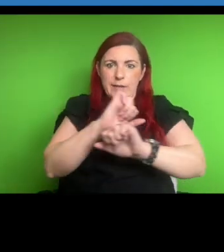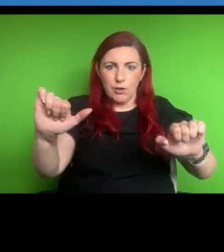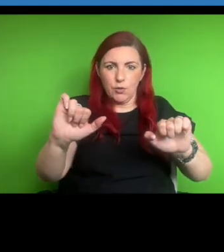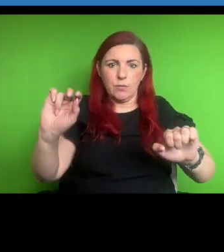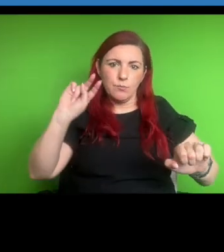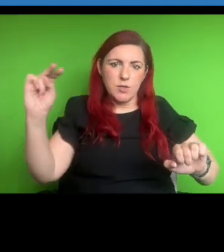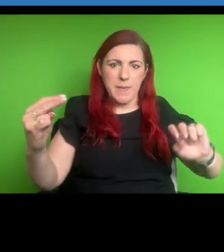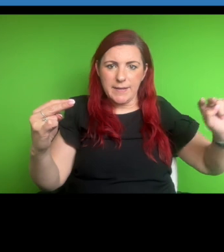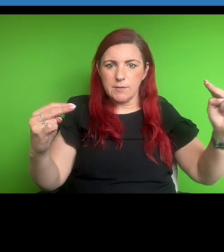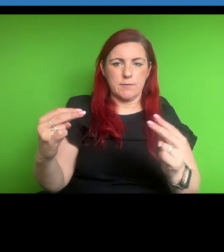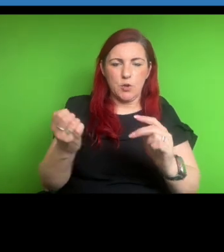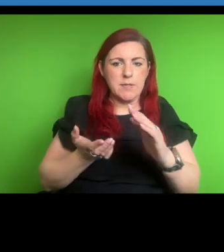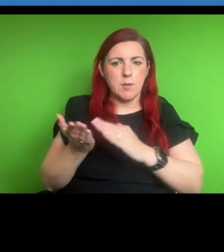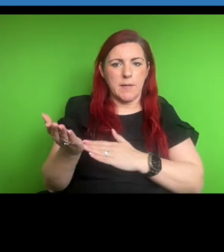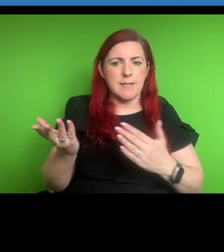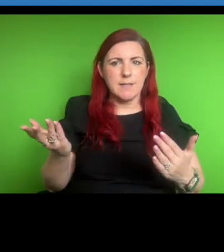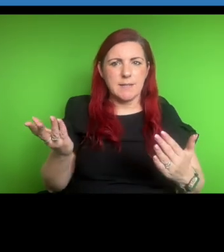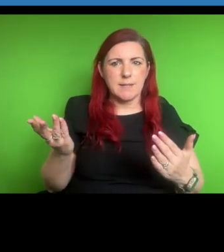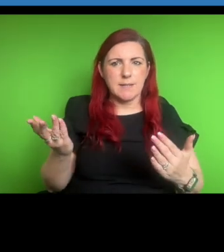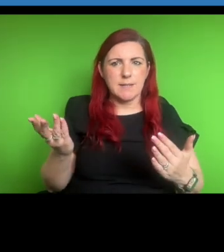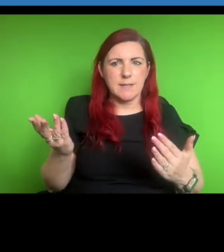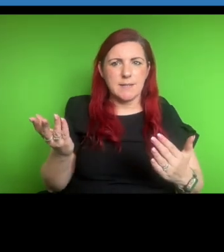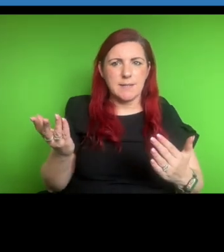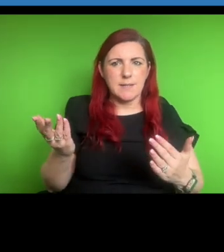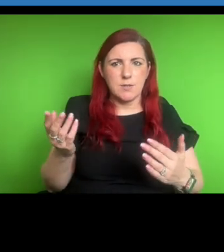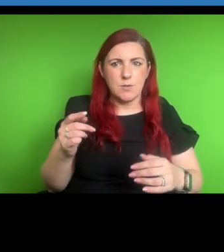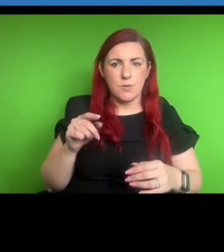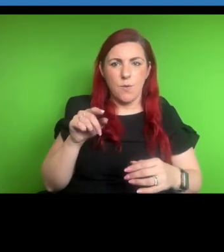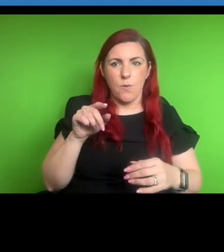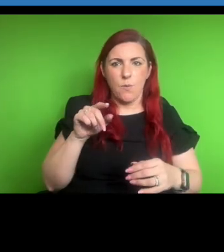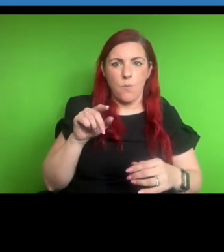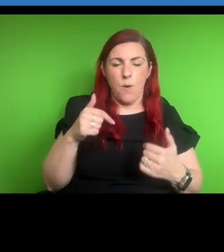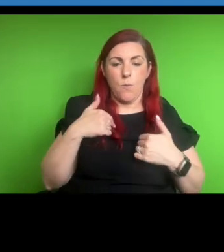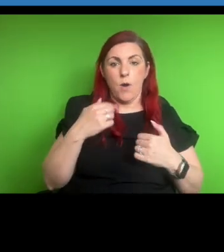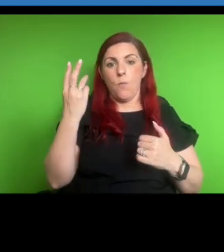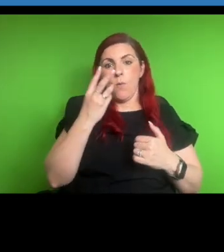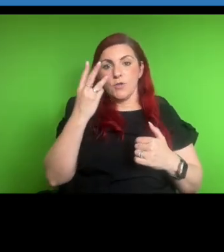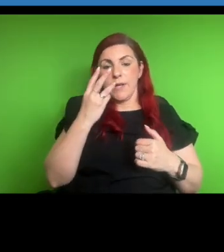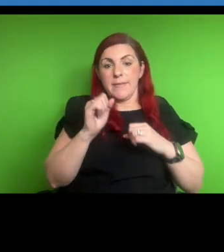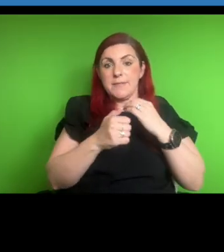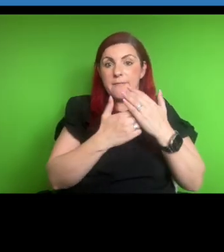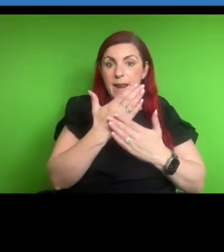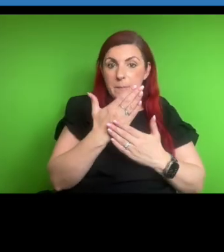of a watching brief on the development of these standards, we're very much sitting up and